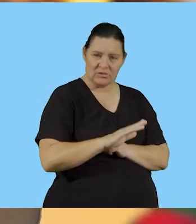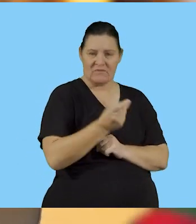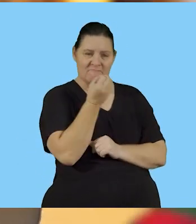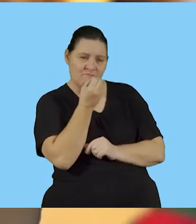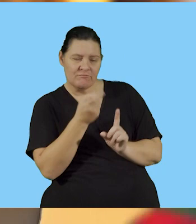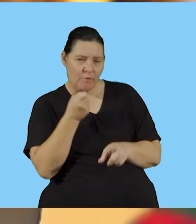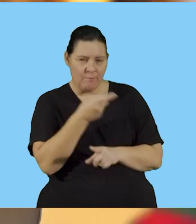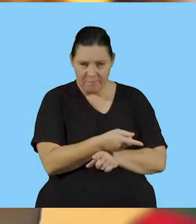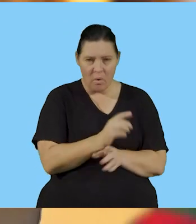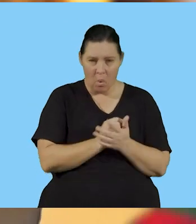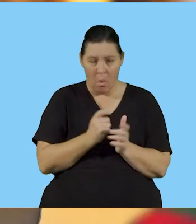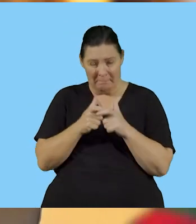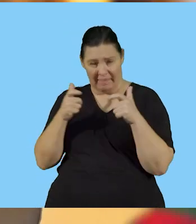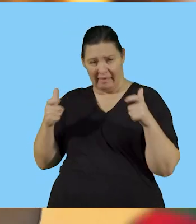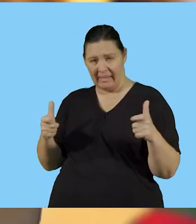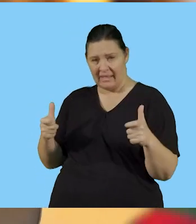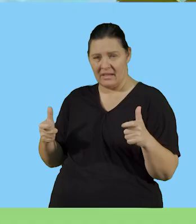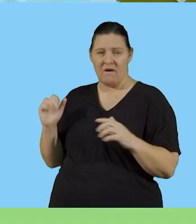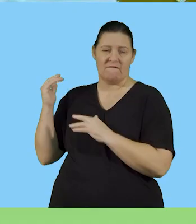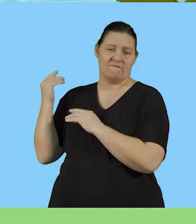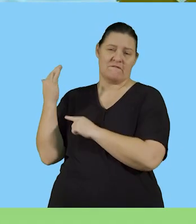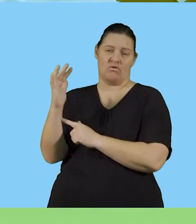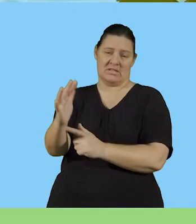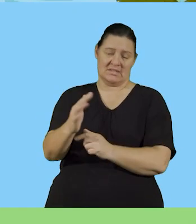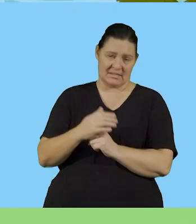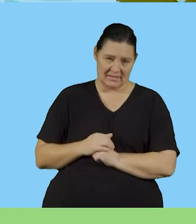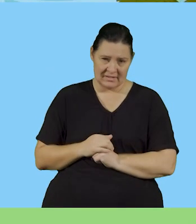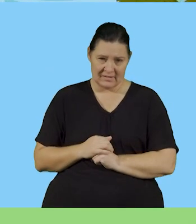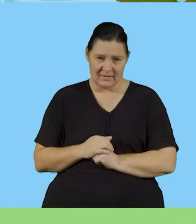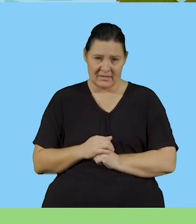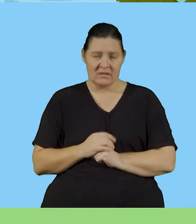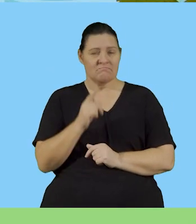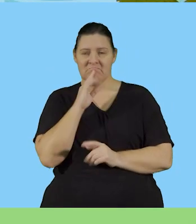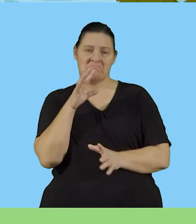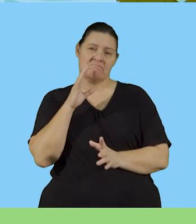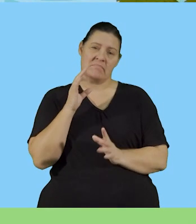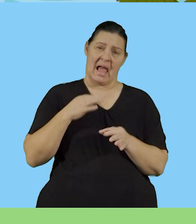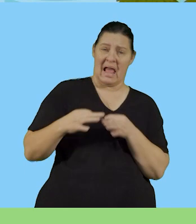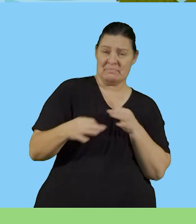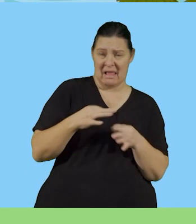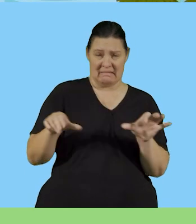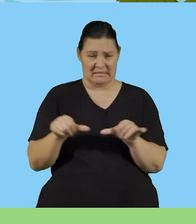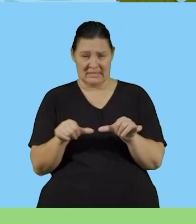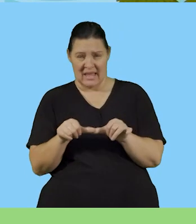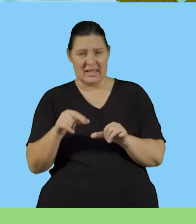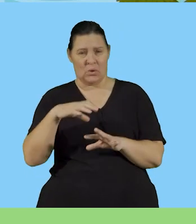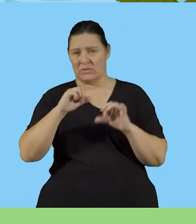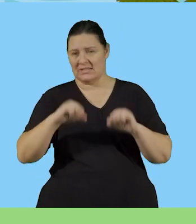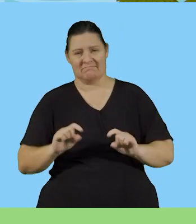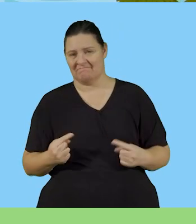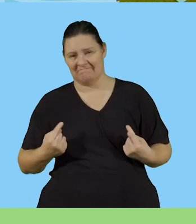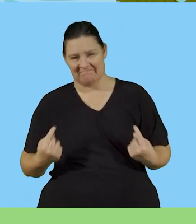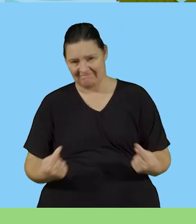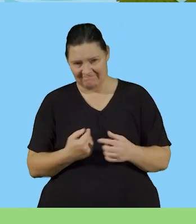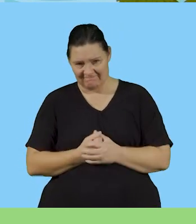habitat, or they can be as large as a forest. So basically, you cannot define the size of